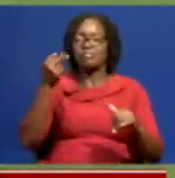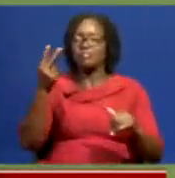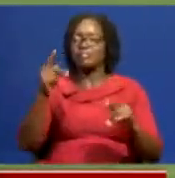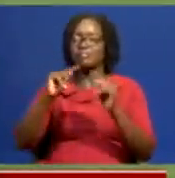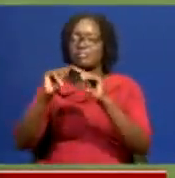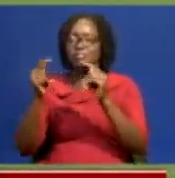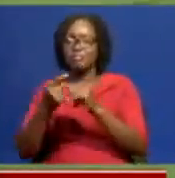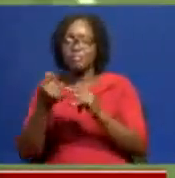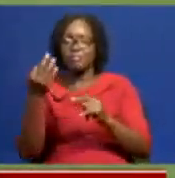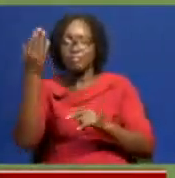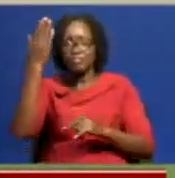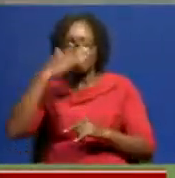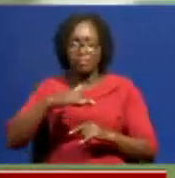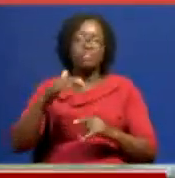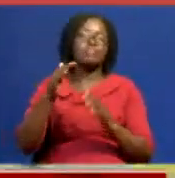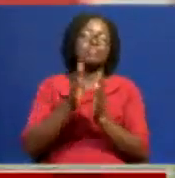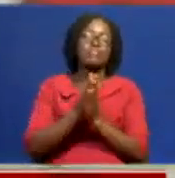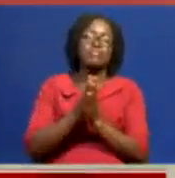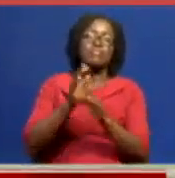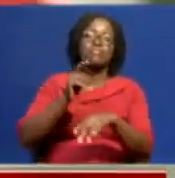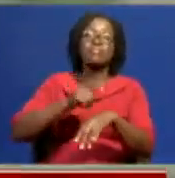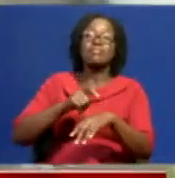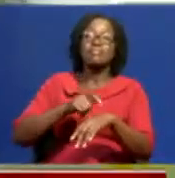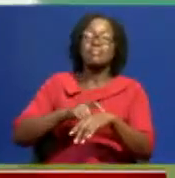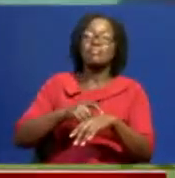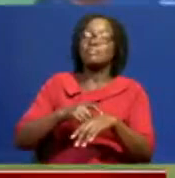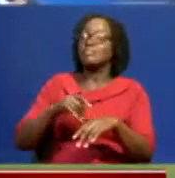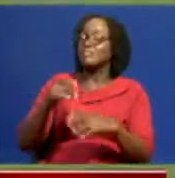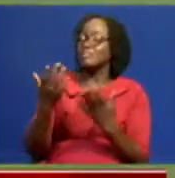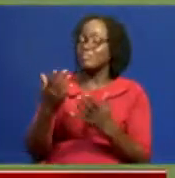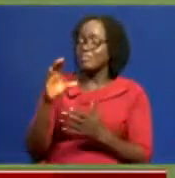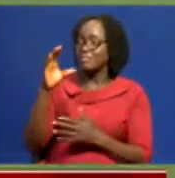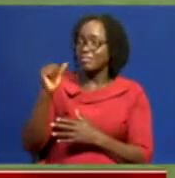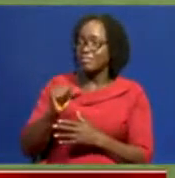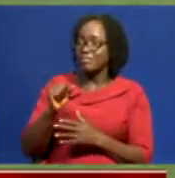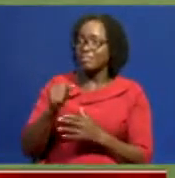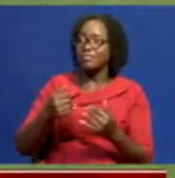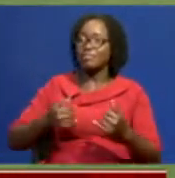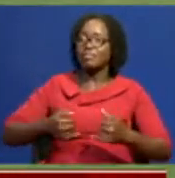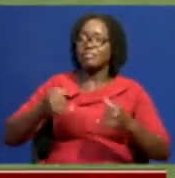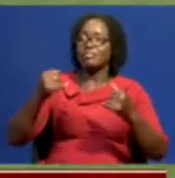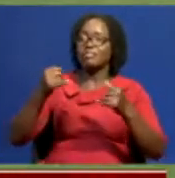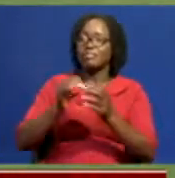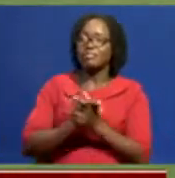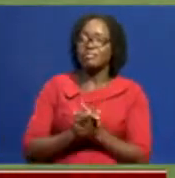in the three-day inaugural edition of Eliud Owalo Super Cup.